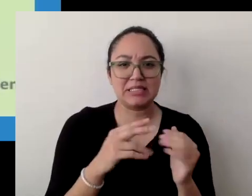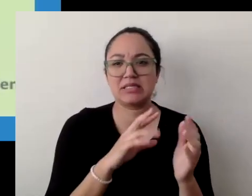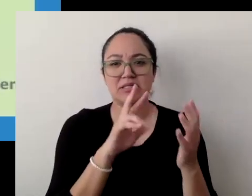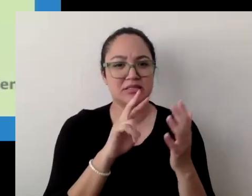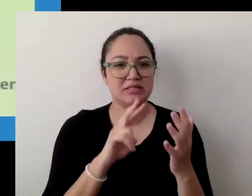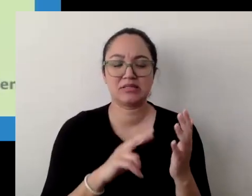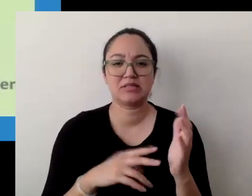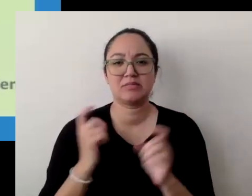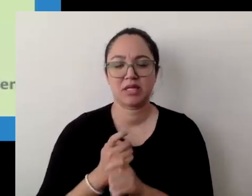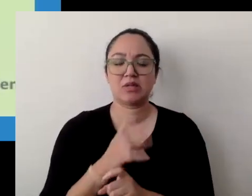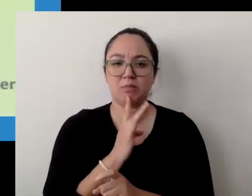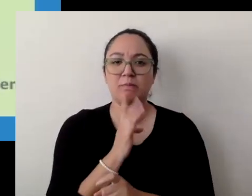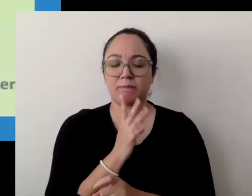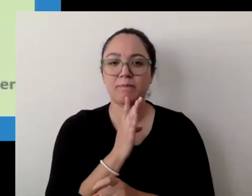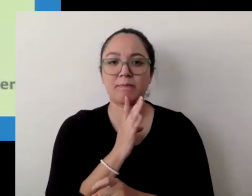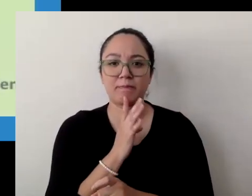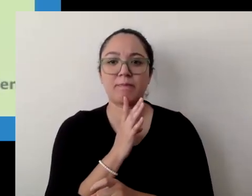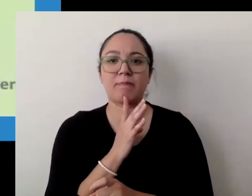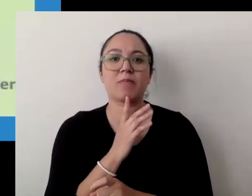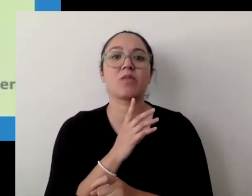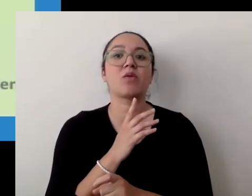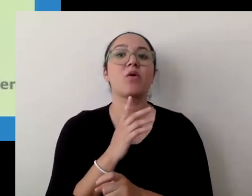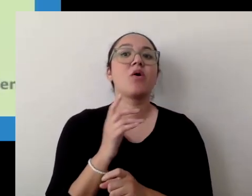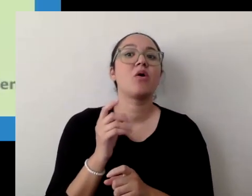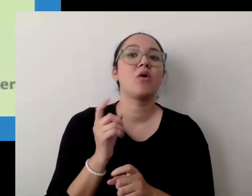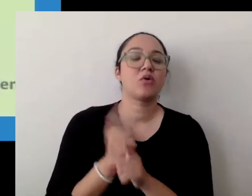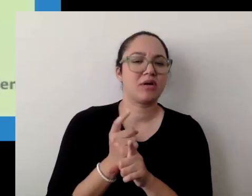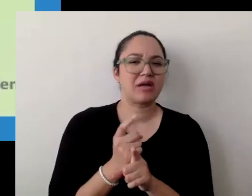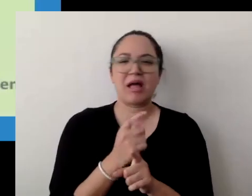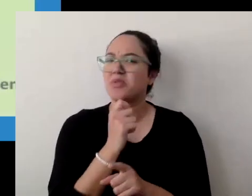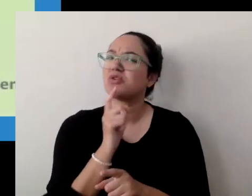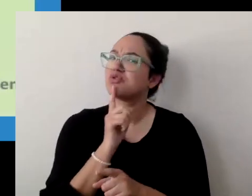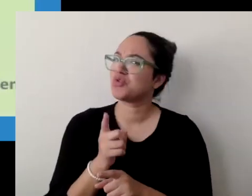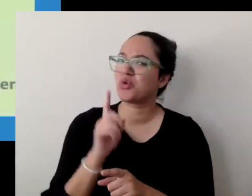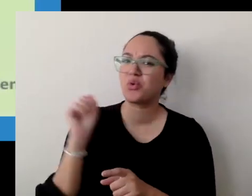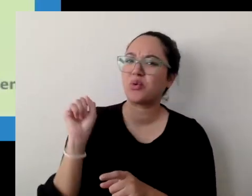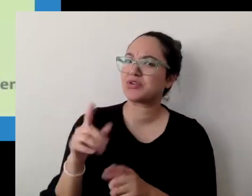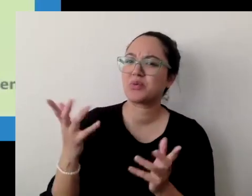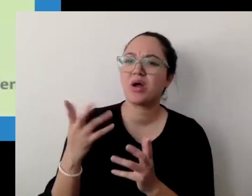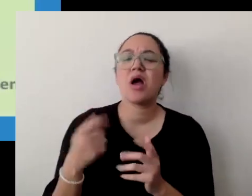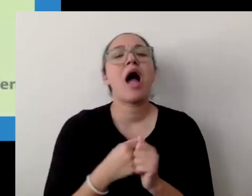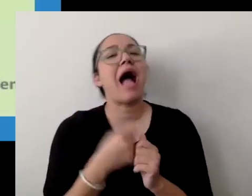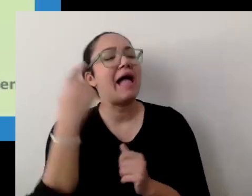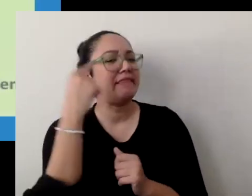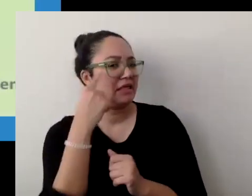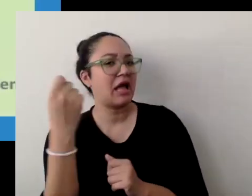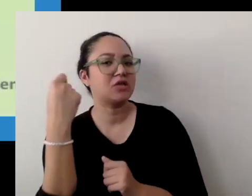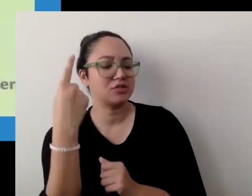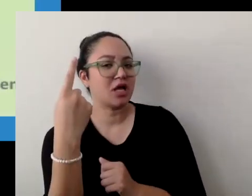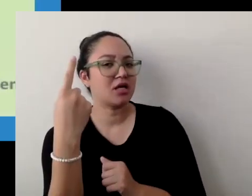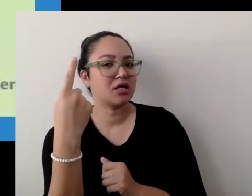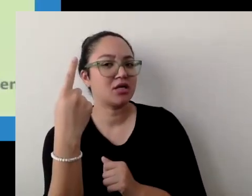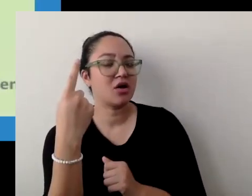y a las Mhm. enfermeras. Correct. So I'm not really sure what the question here is. I think I understand.